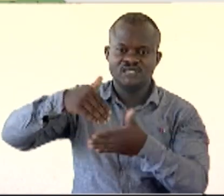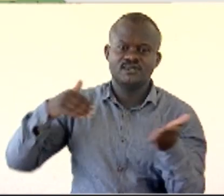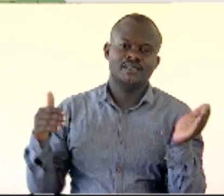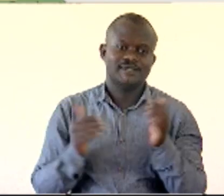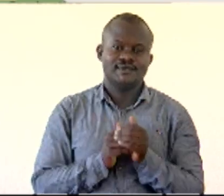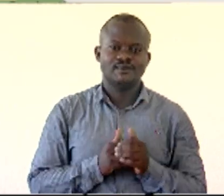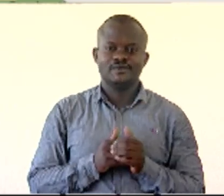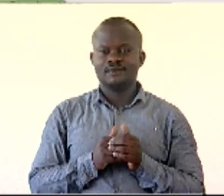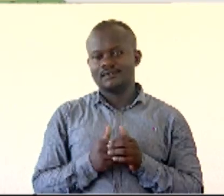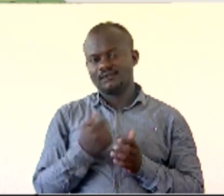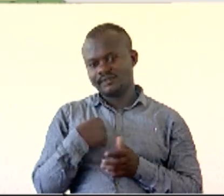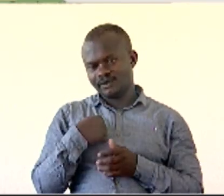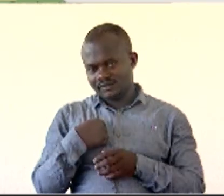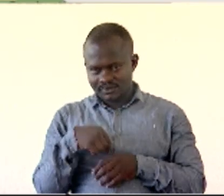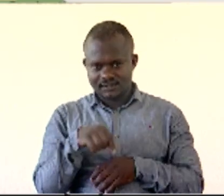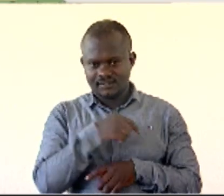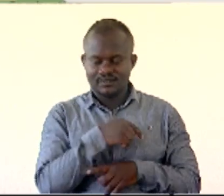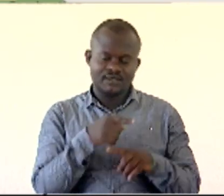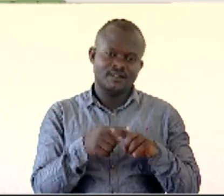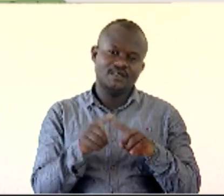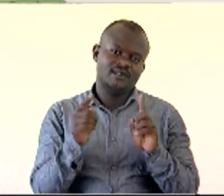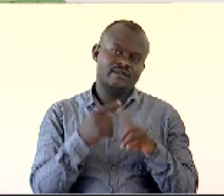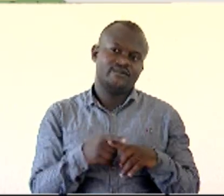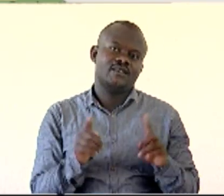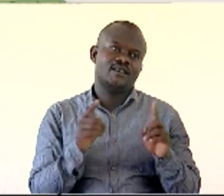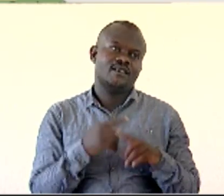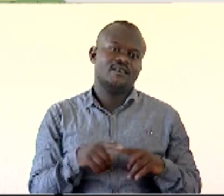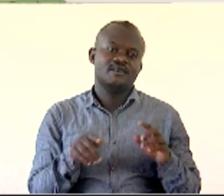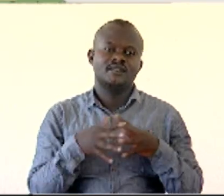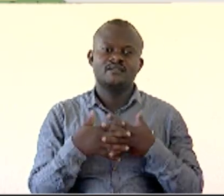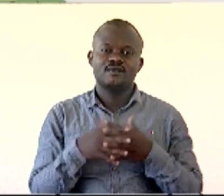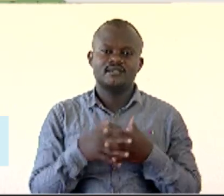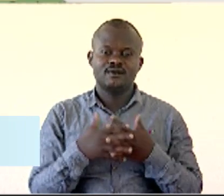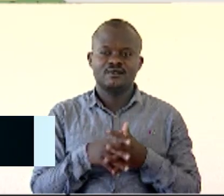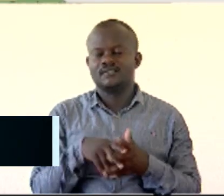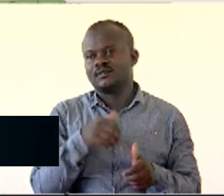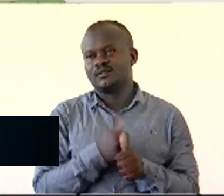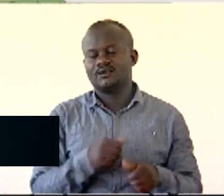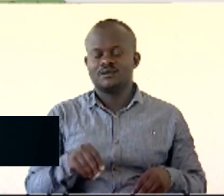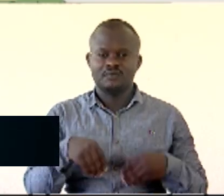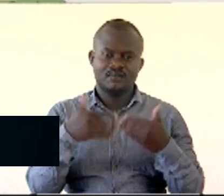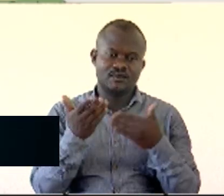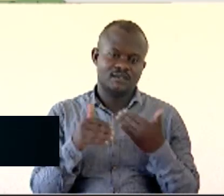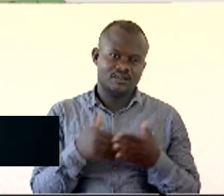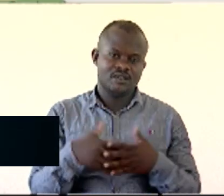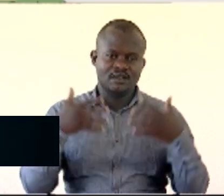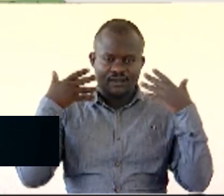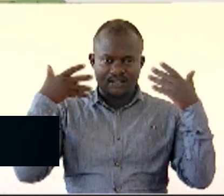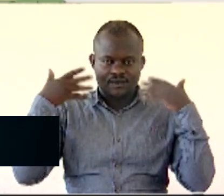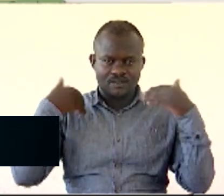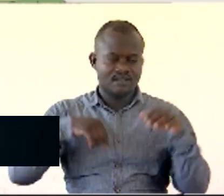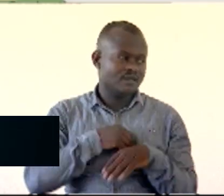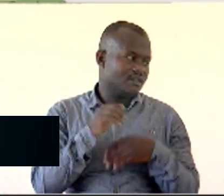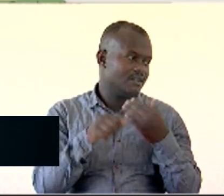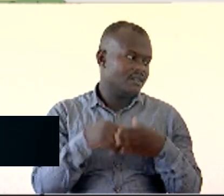and we have different machines which produce air. They can